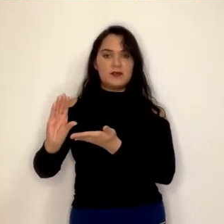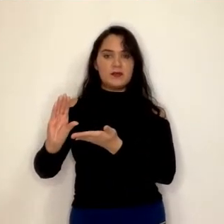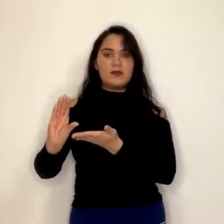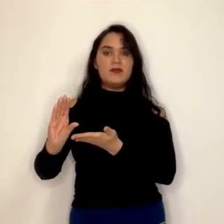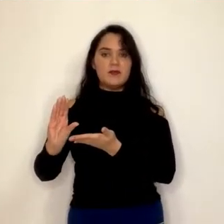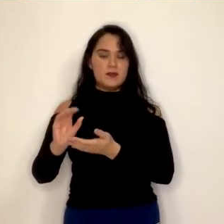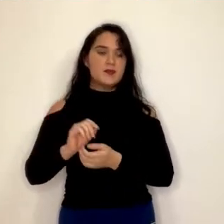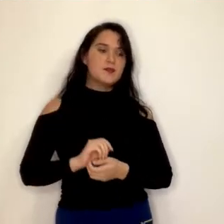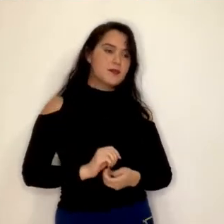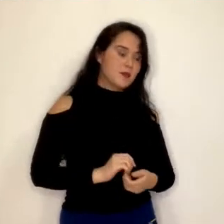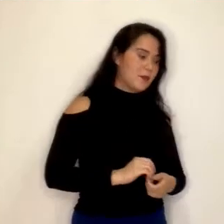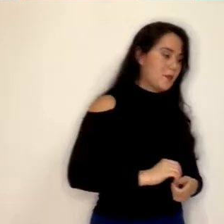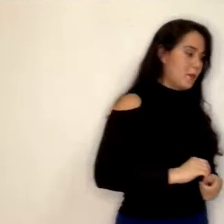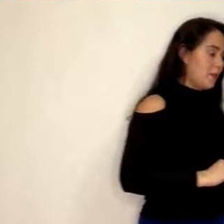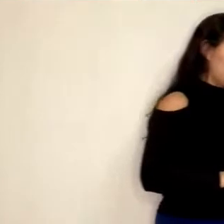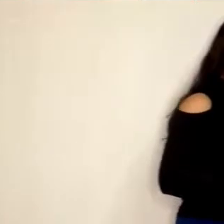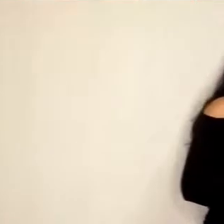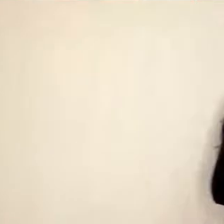the budget